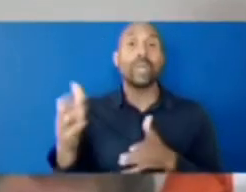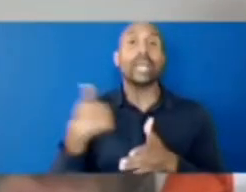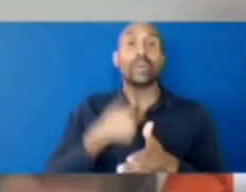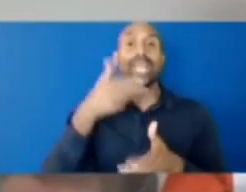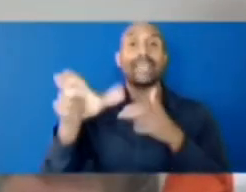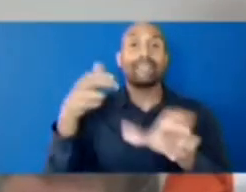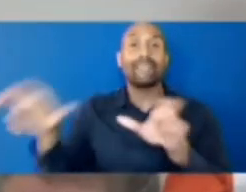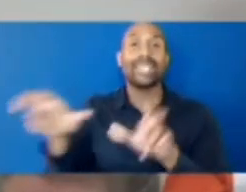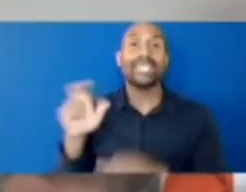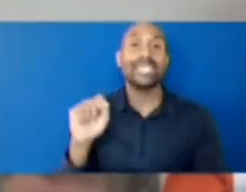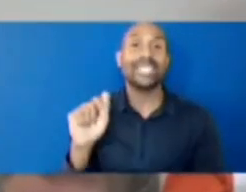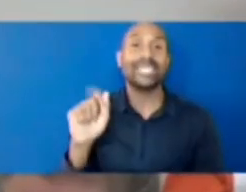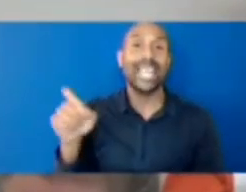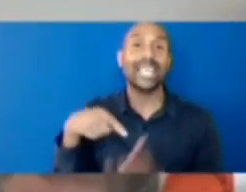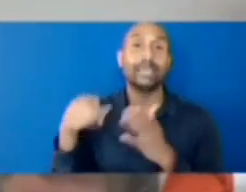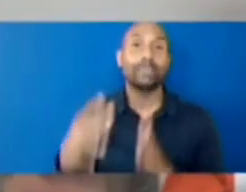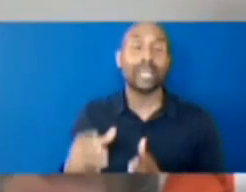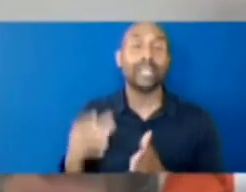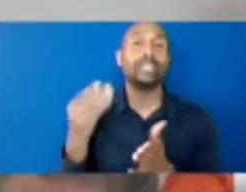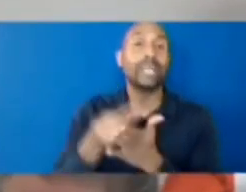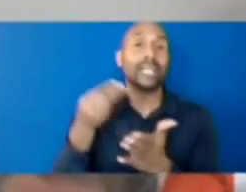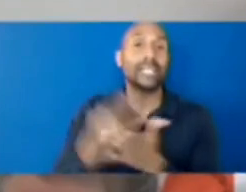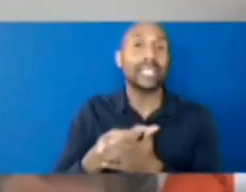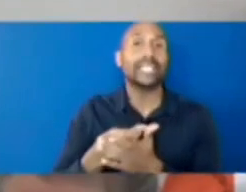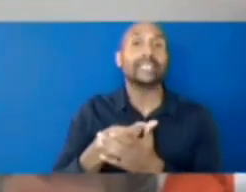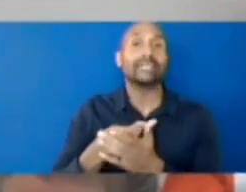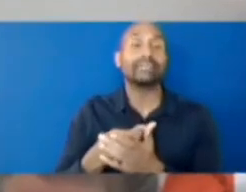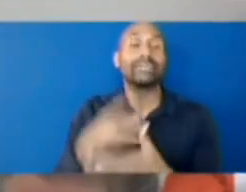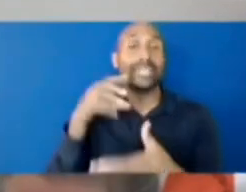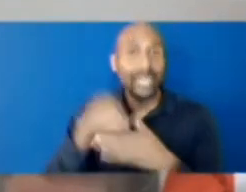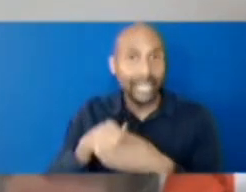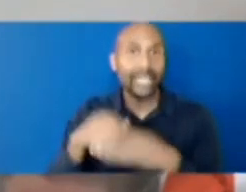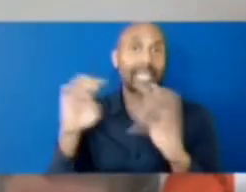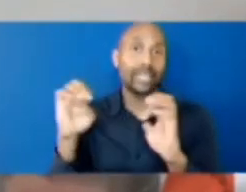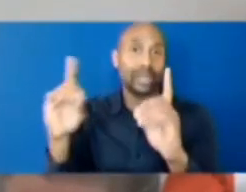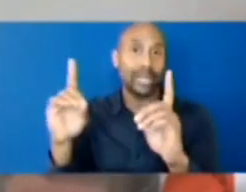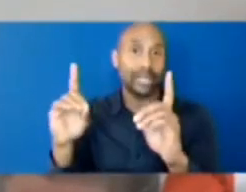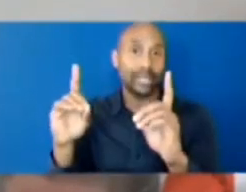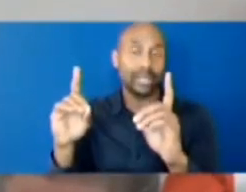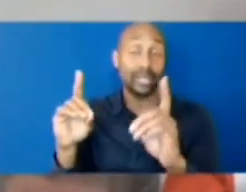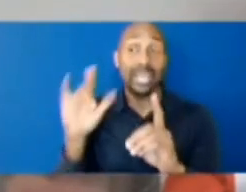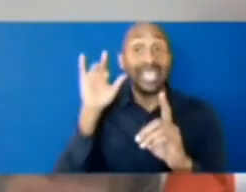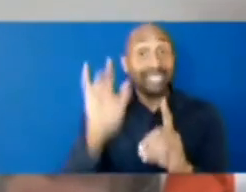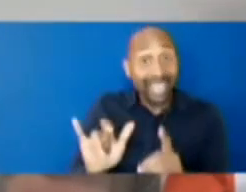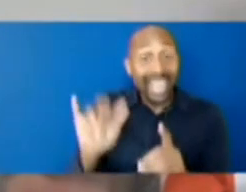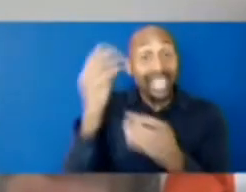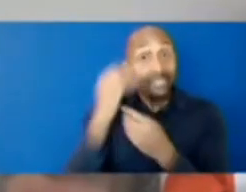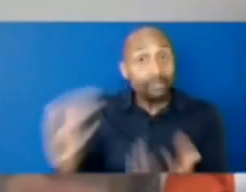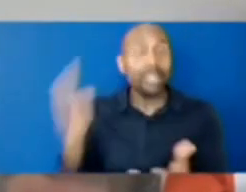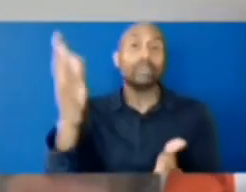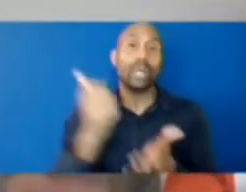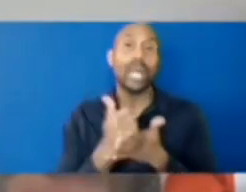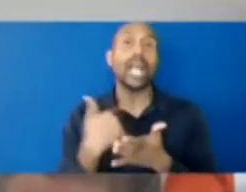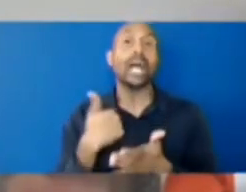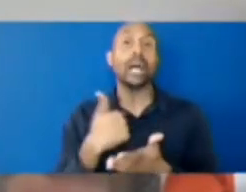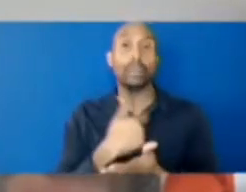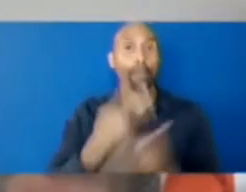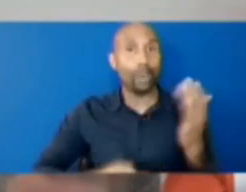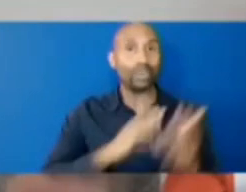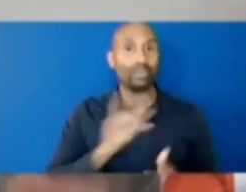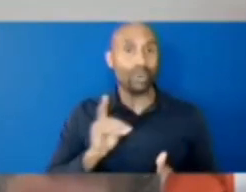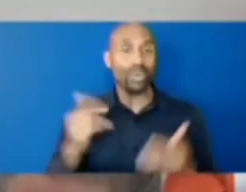education. This information can help guide our respective boards as we move forward with the difficult work